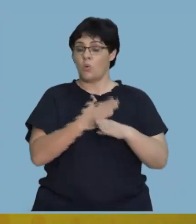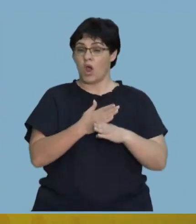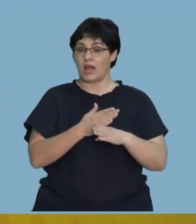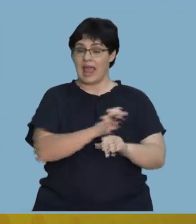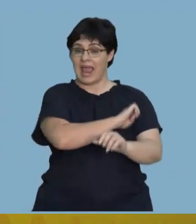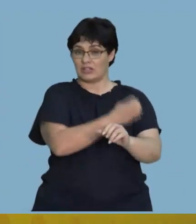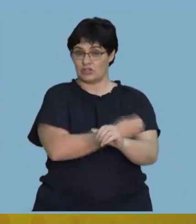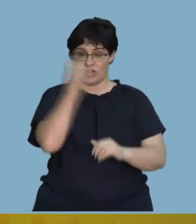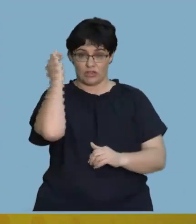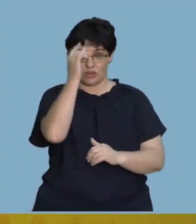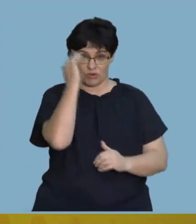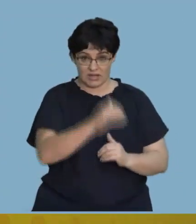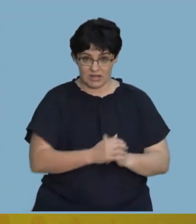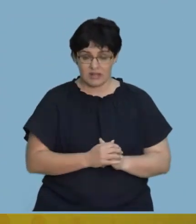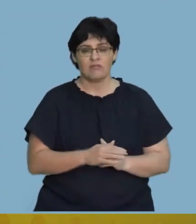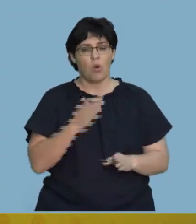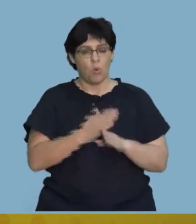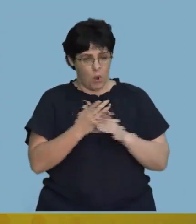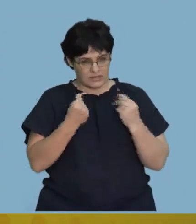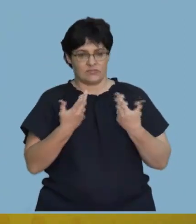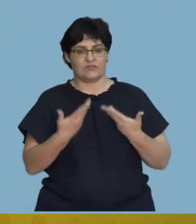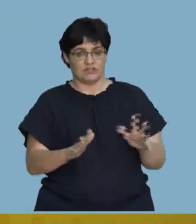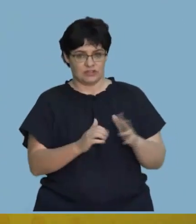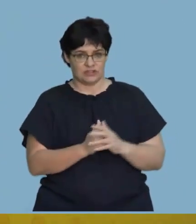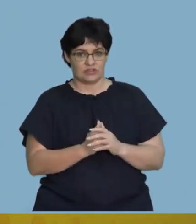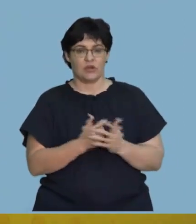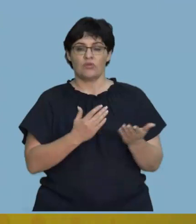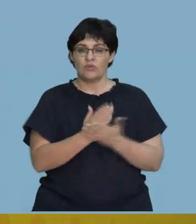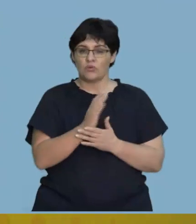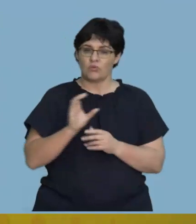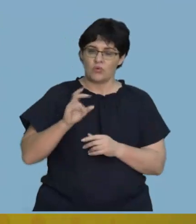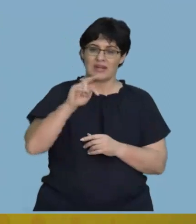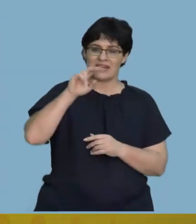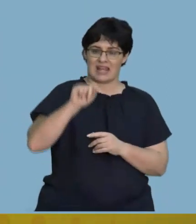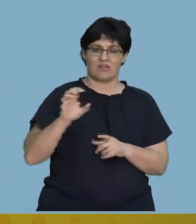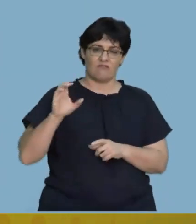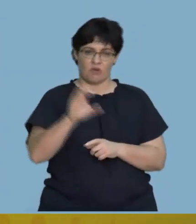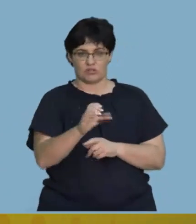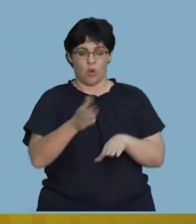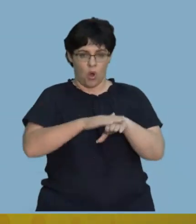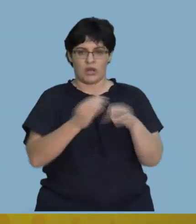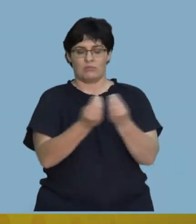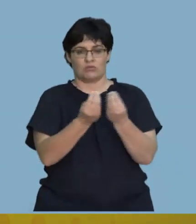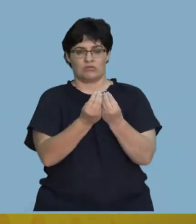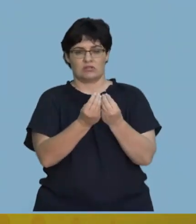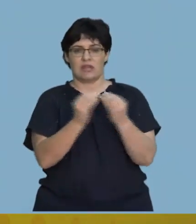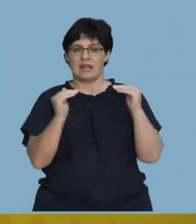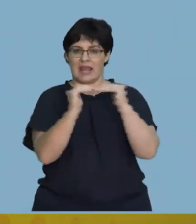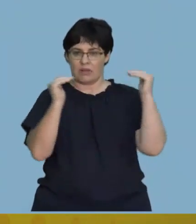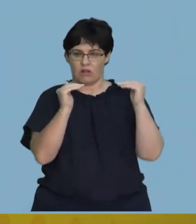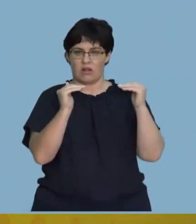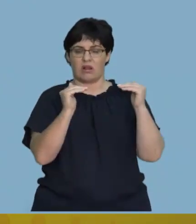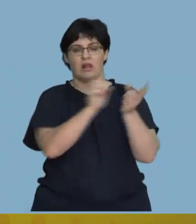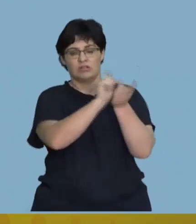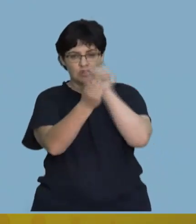theorem, okay, that talks about the work done, you know, by a net force on an object being equal to, you know, the change